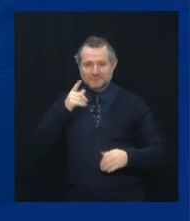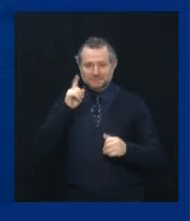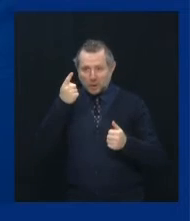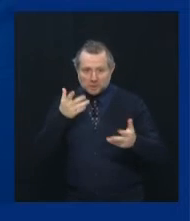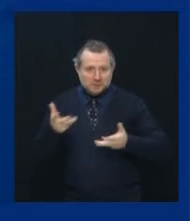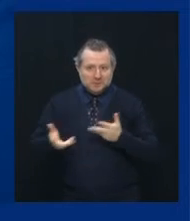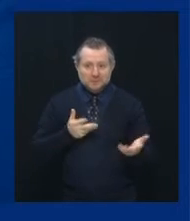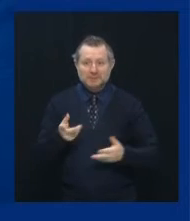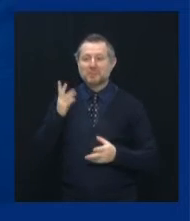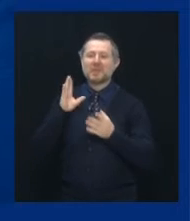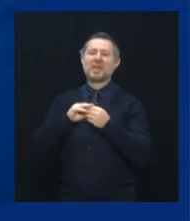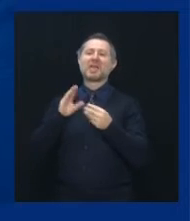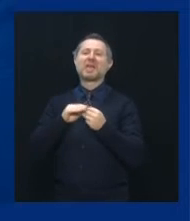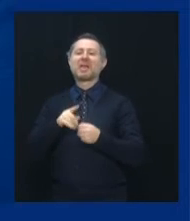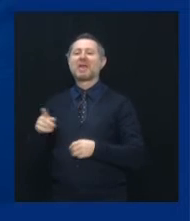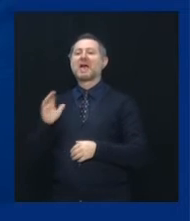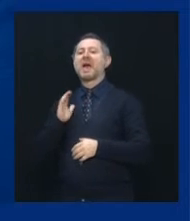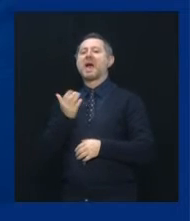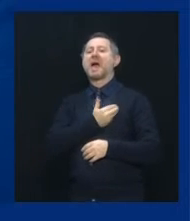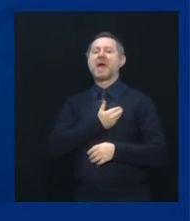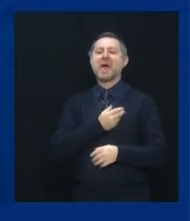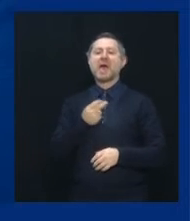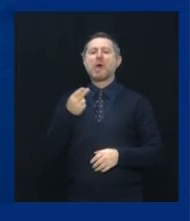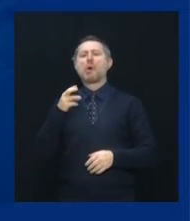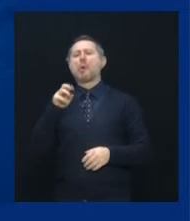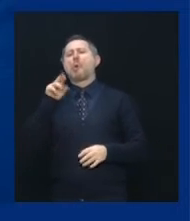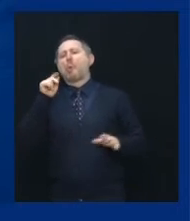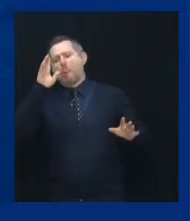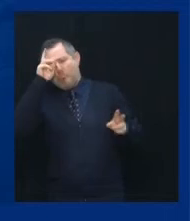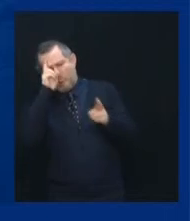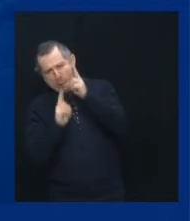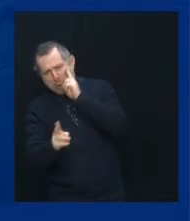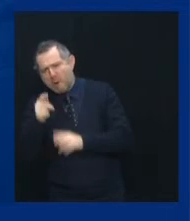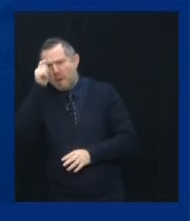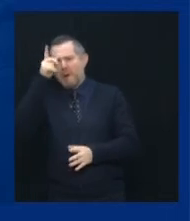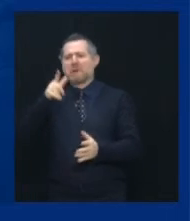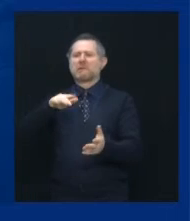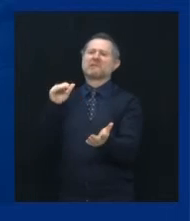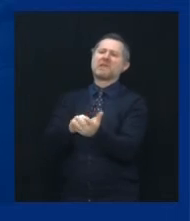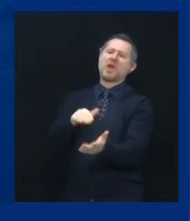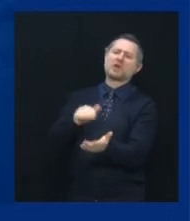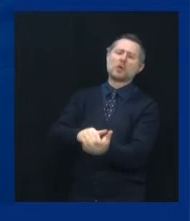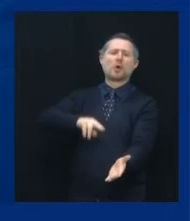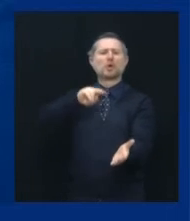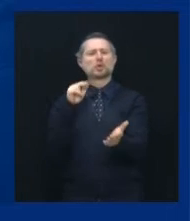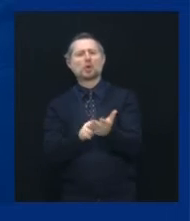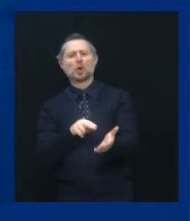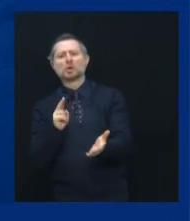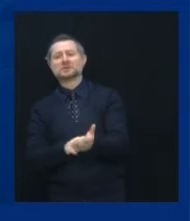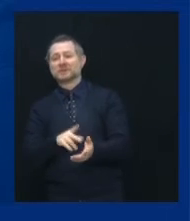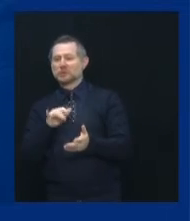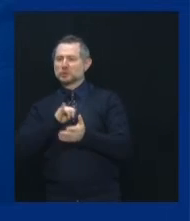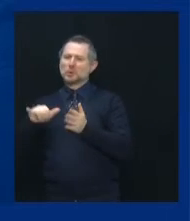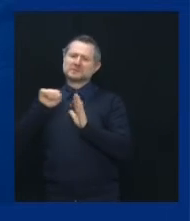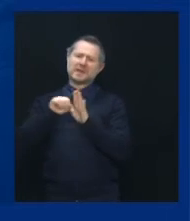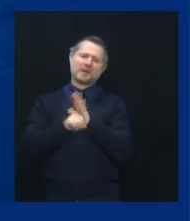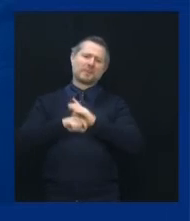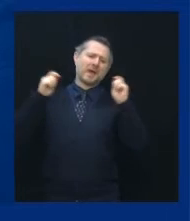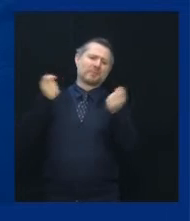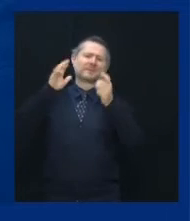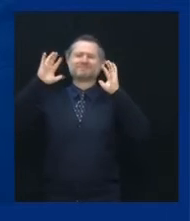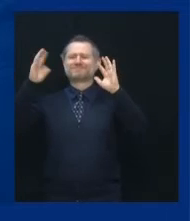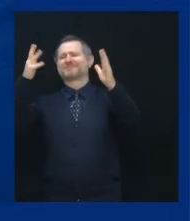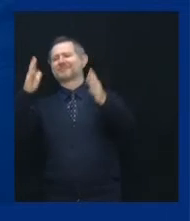our heroes, our nurses, our doctors. New Yorkers have celebrated nurses and doctors. We're